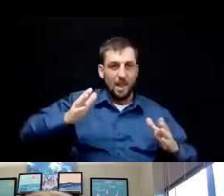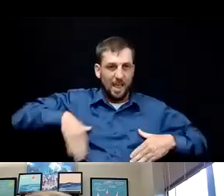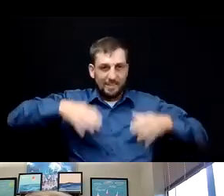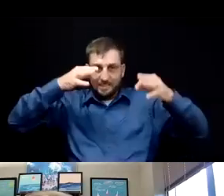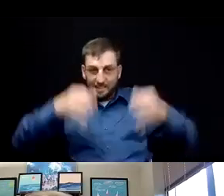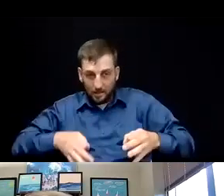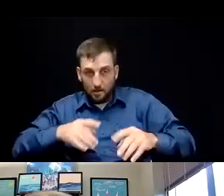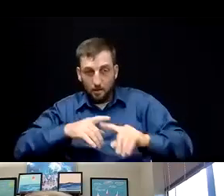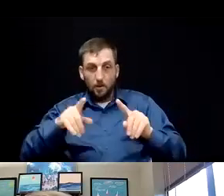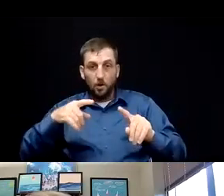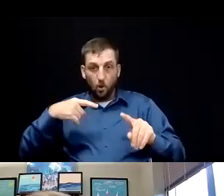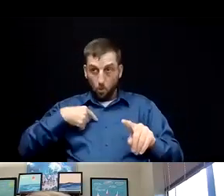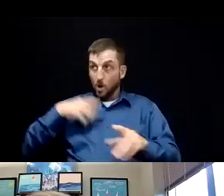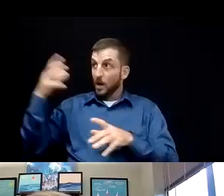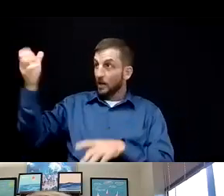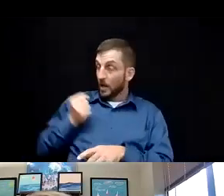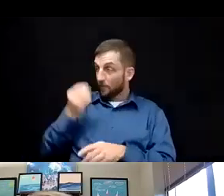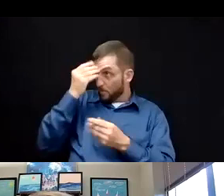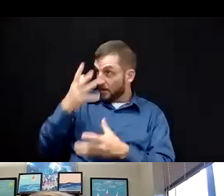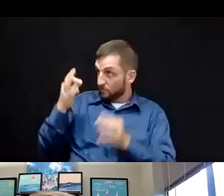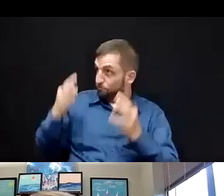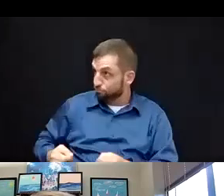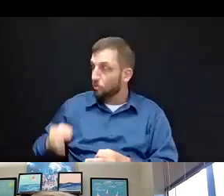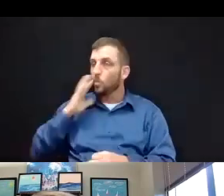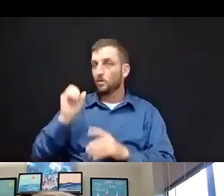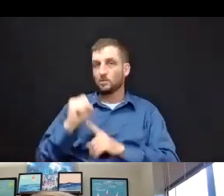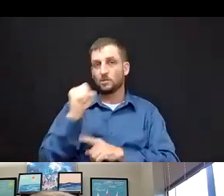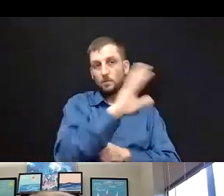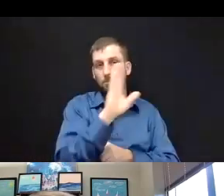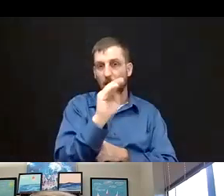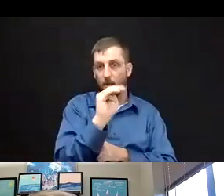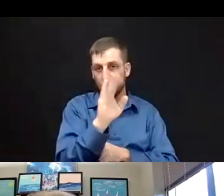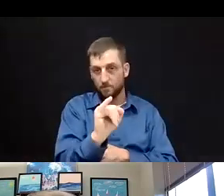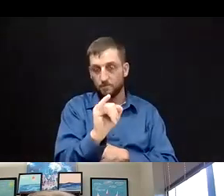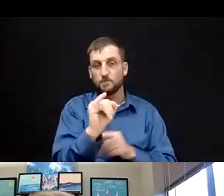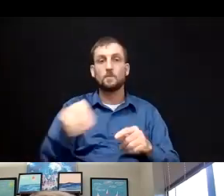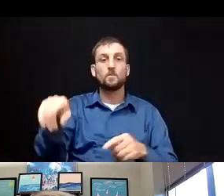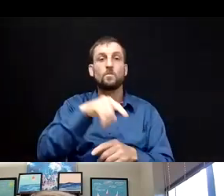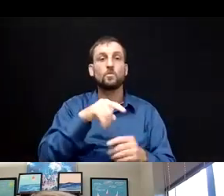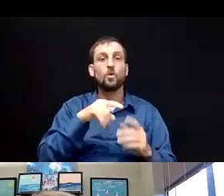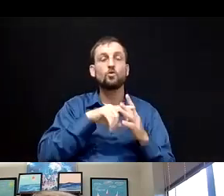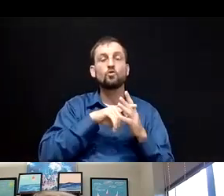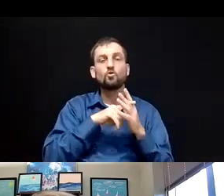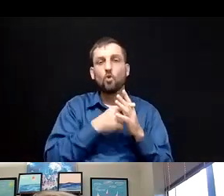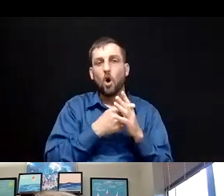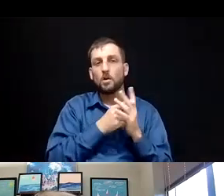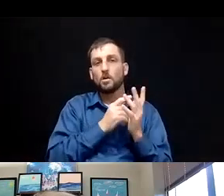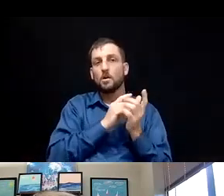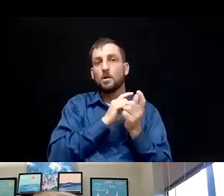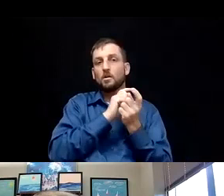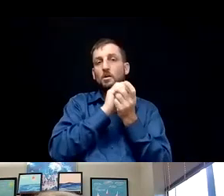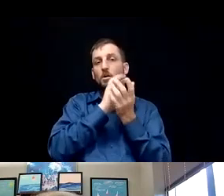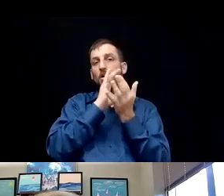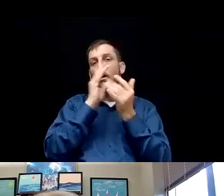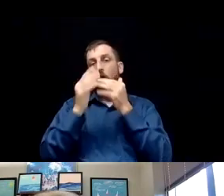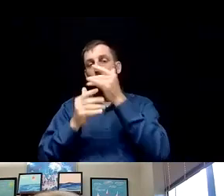it out to Bambi when we do, so that we can talk about as we start to return and have places